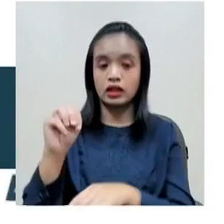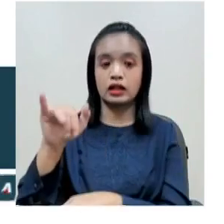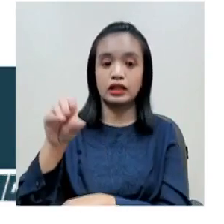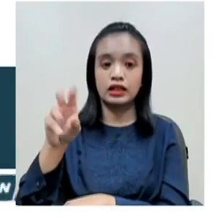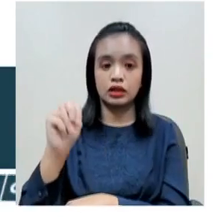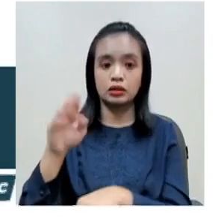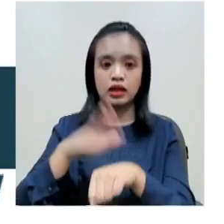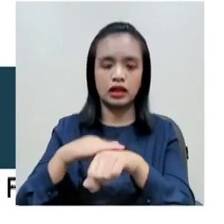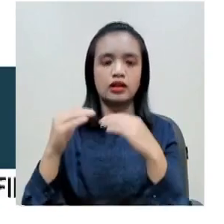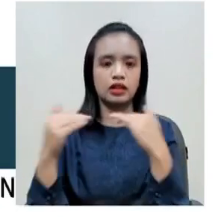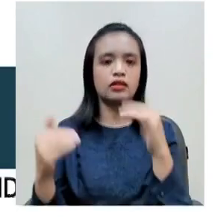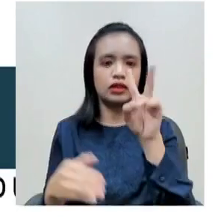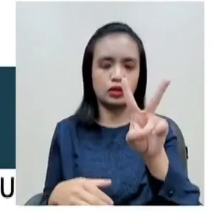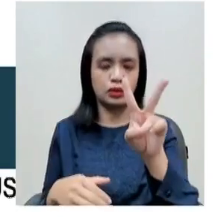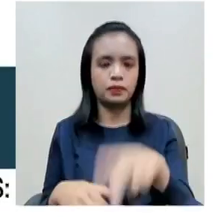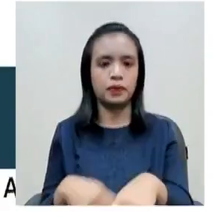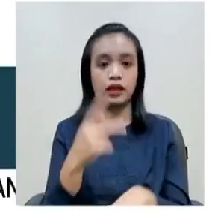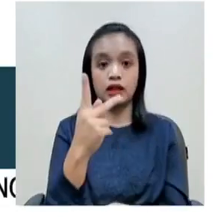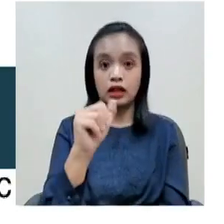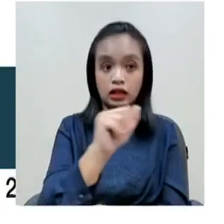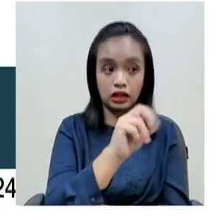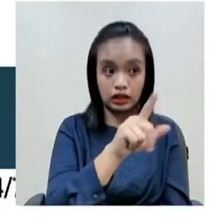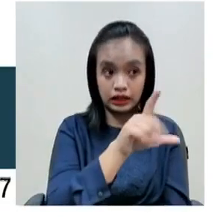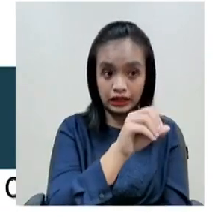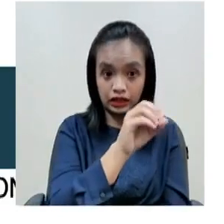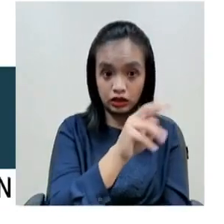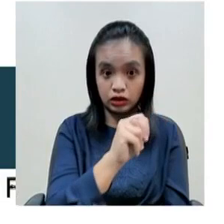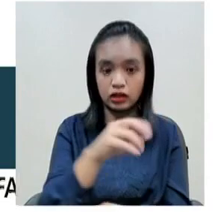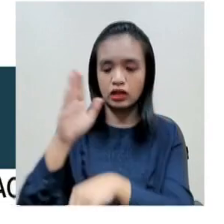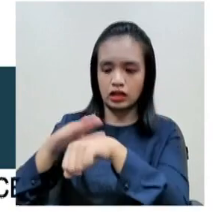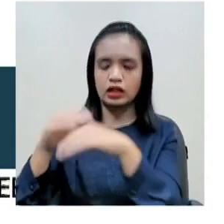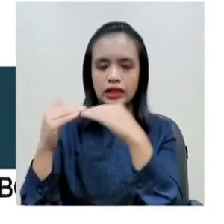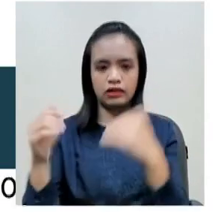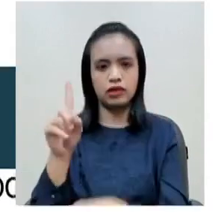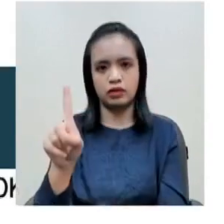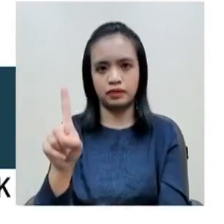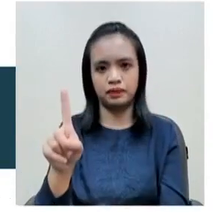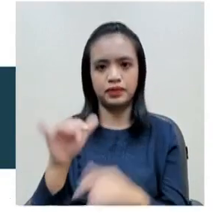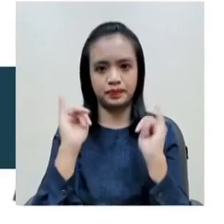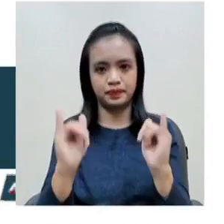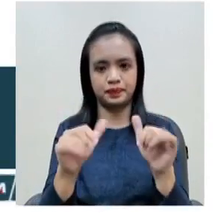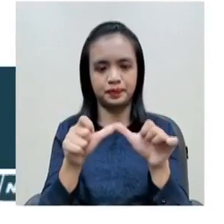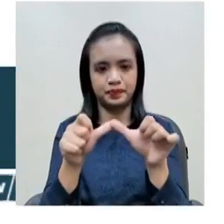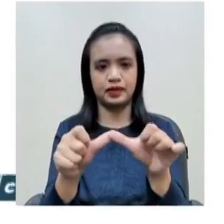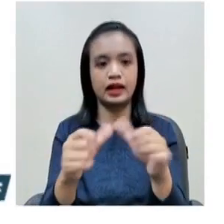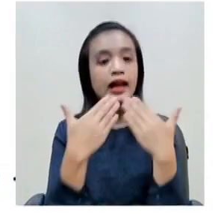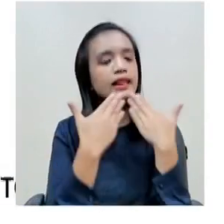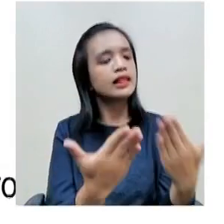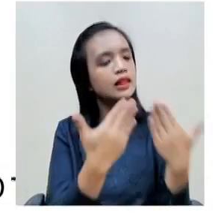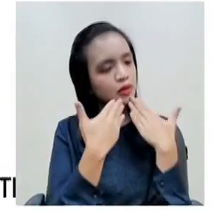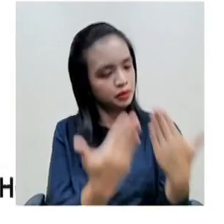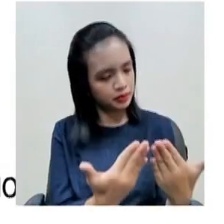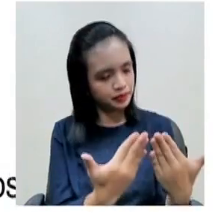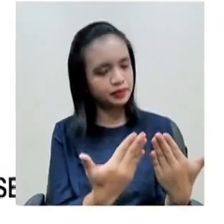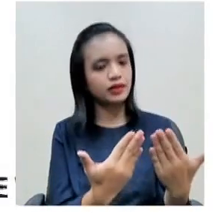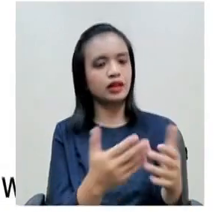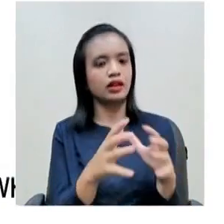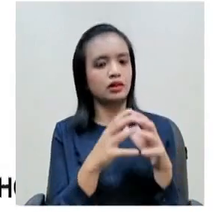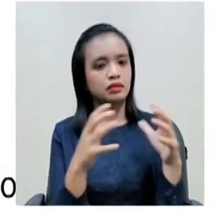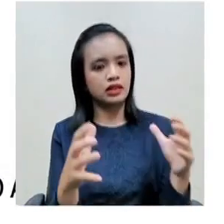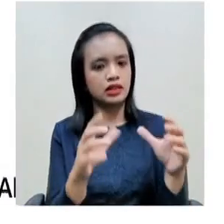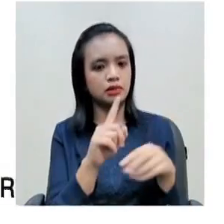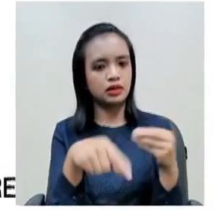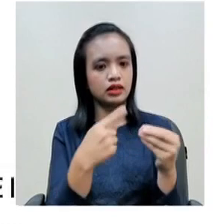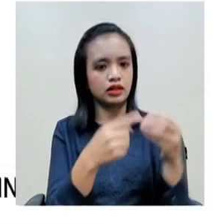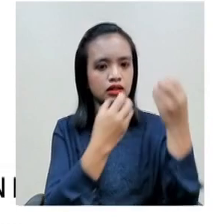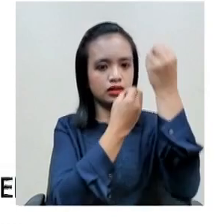2. And Canlaon is alert level 1. Alert level 1. And it stays that way for now. Thank you so much for the insights and the